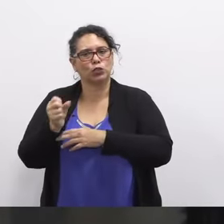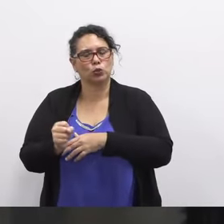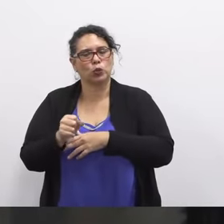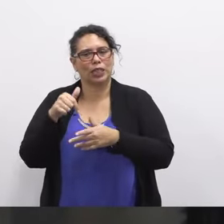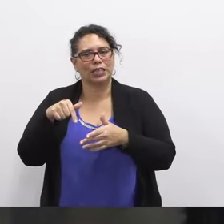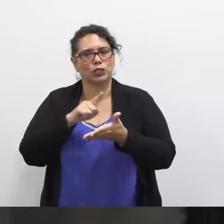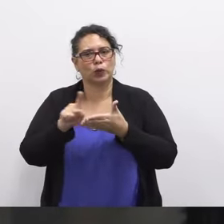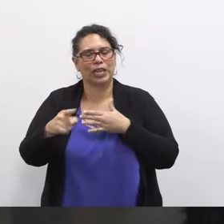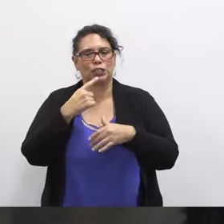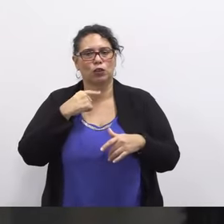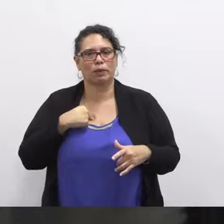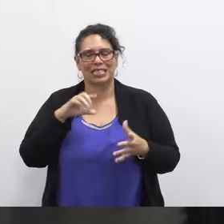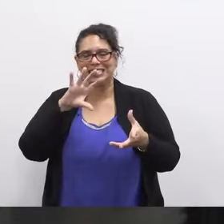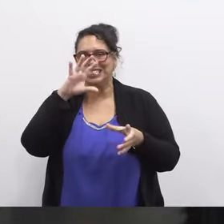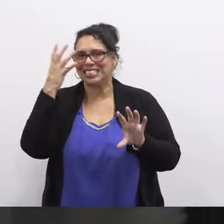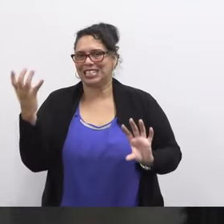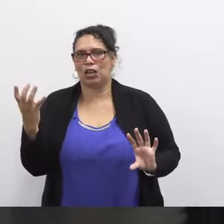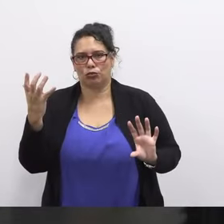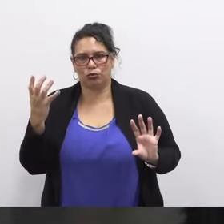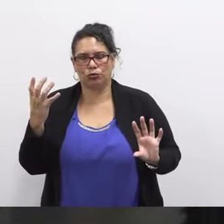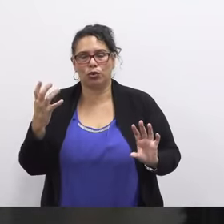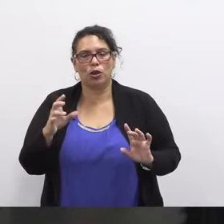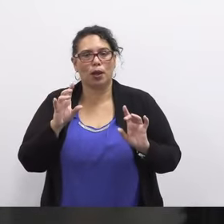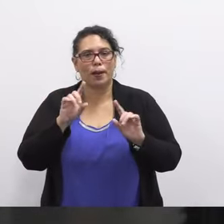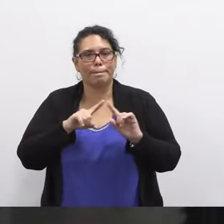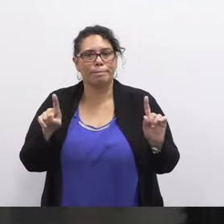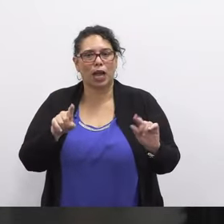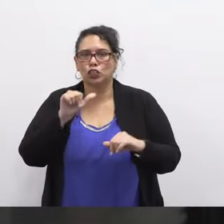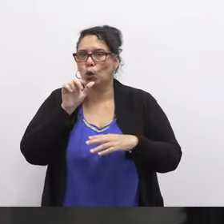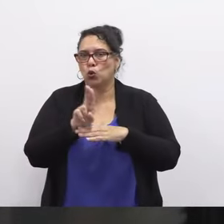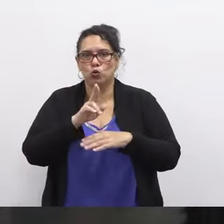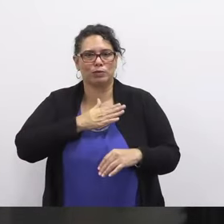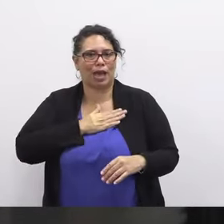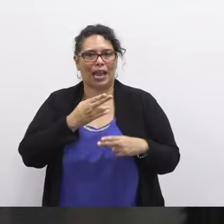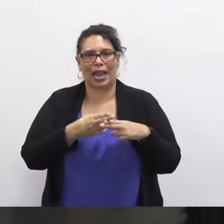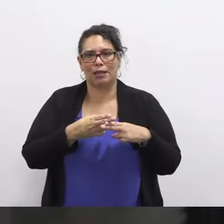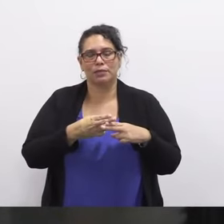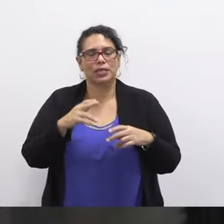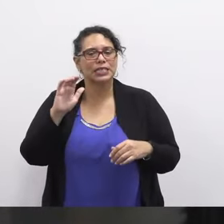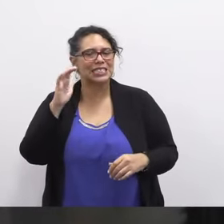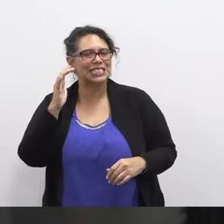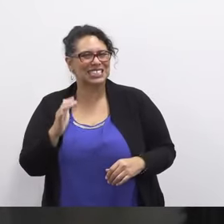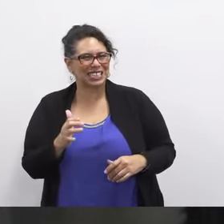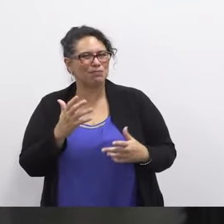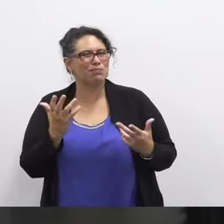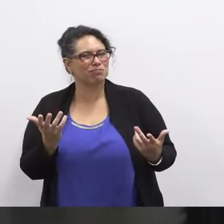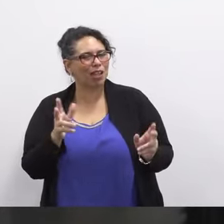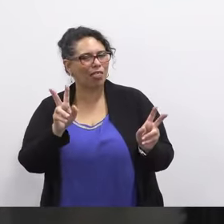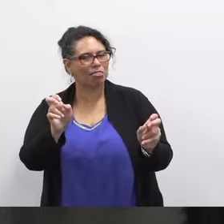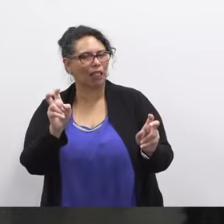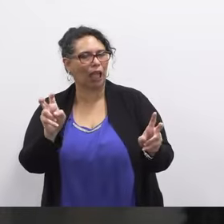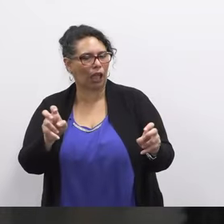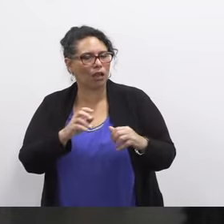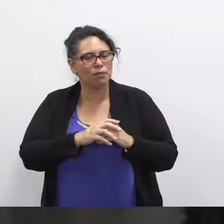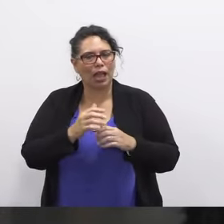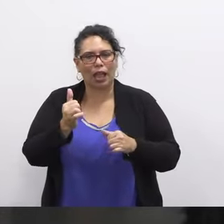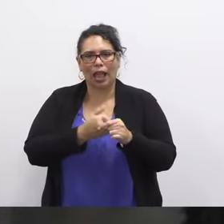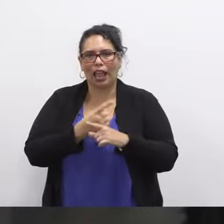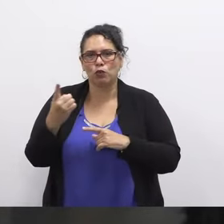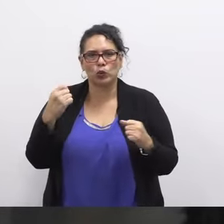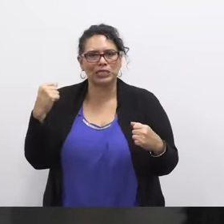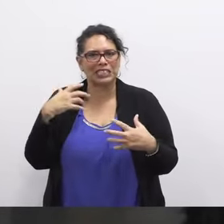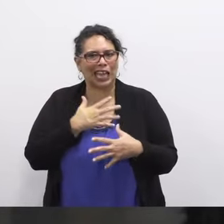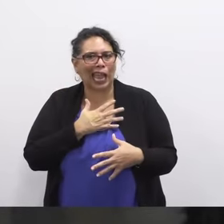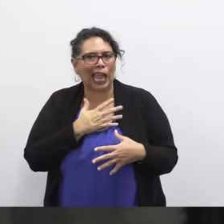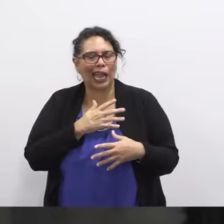me this is a disaster in the making, but please don't use my name. It seems to be a running theme where everyone is